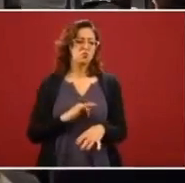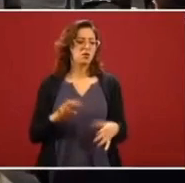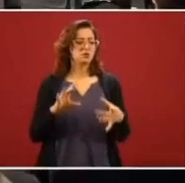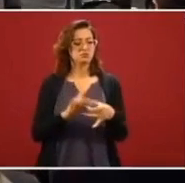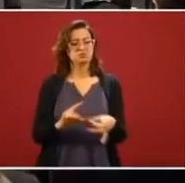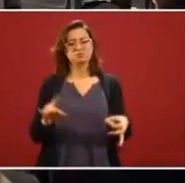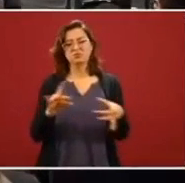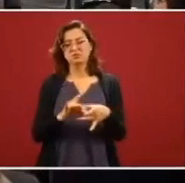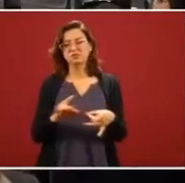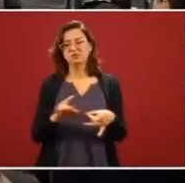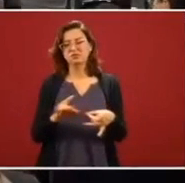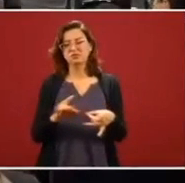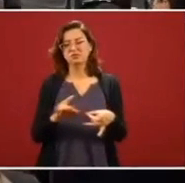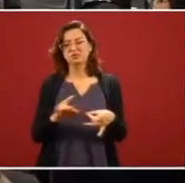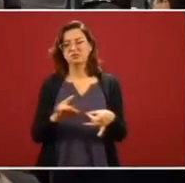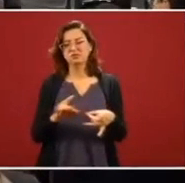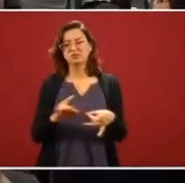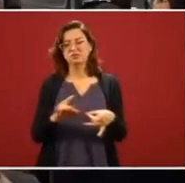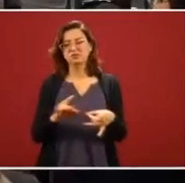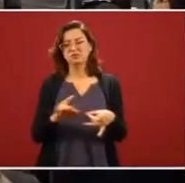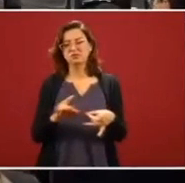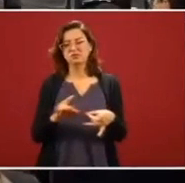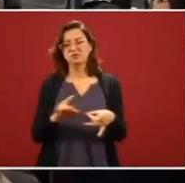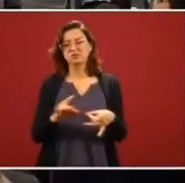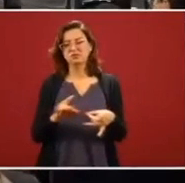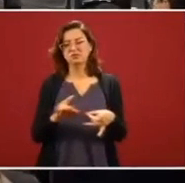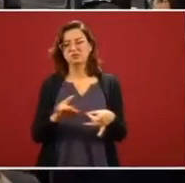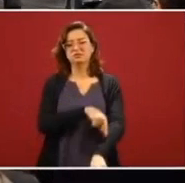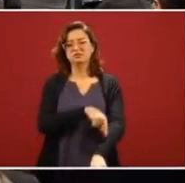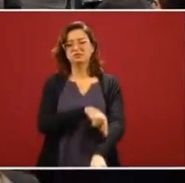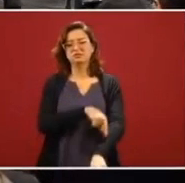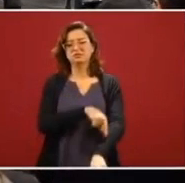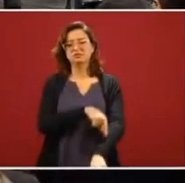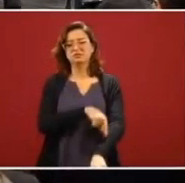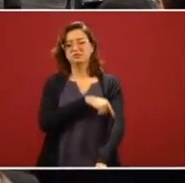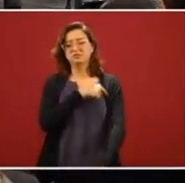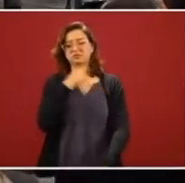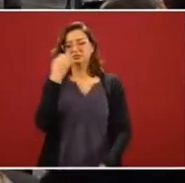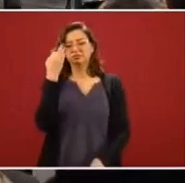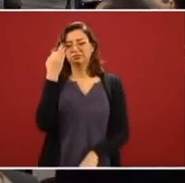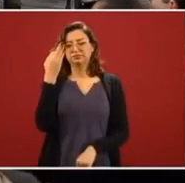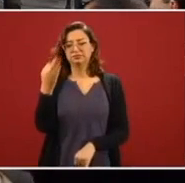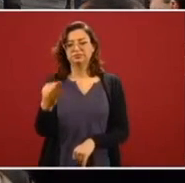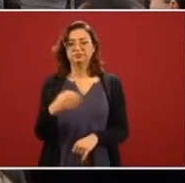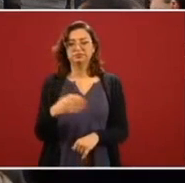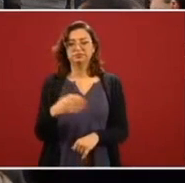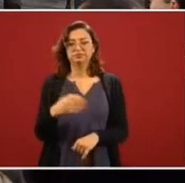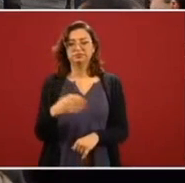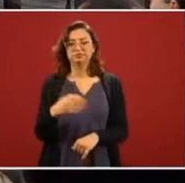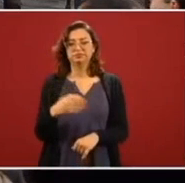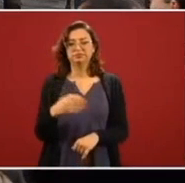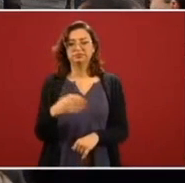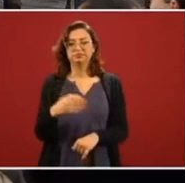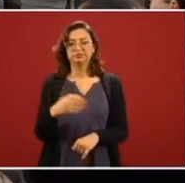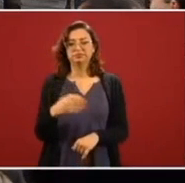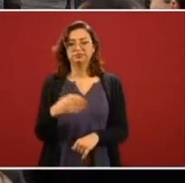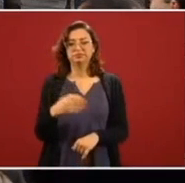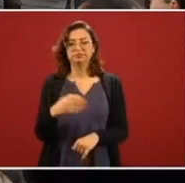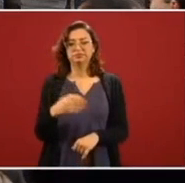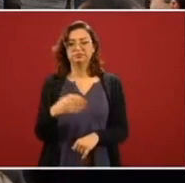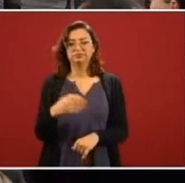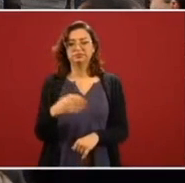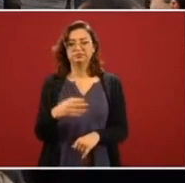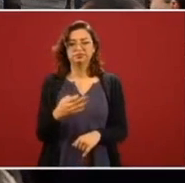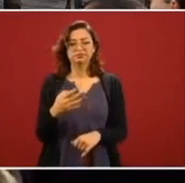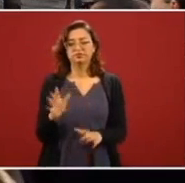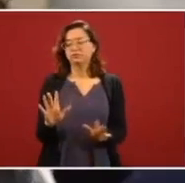de tiempo And I could spend a lot of time on this. diciéndole, no quiero hacerlo, digo. But I'm not going to do it,